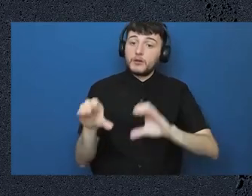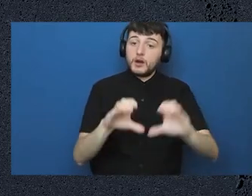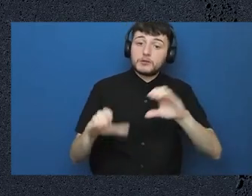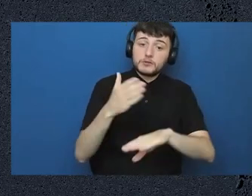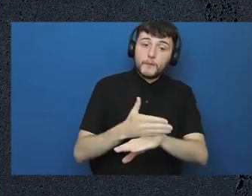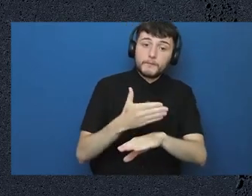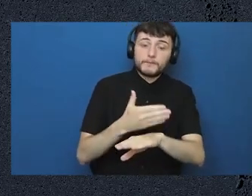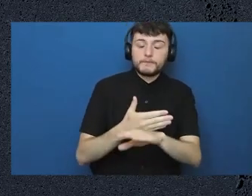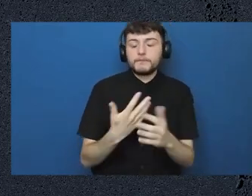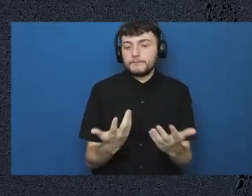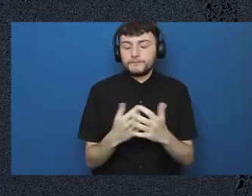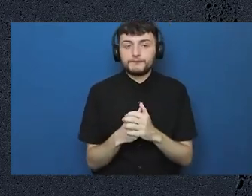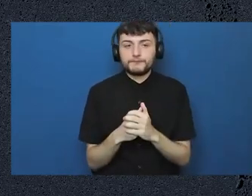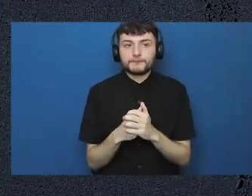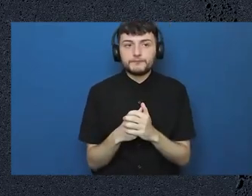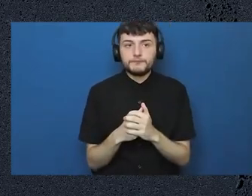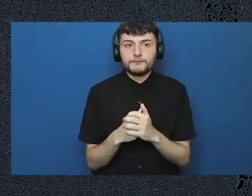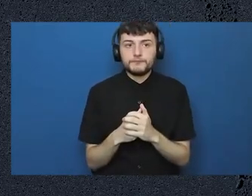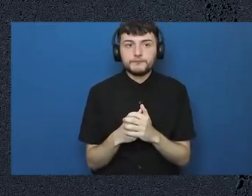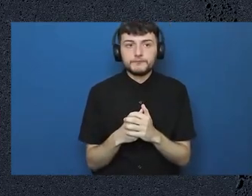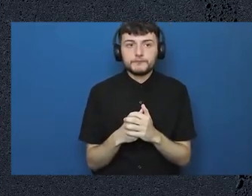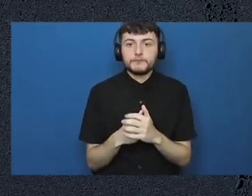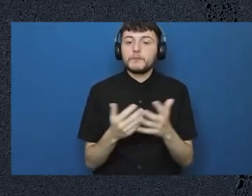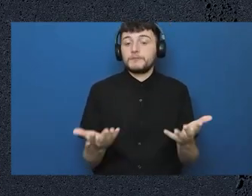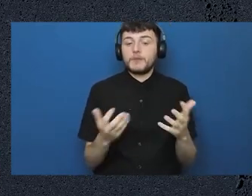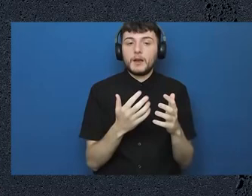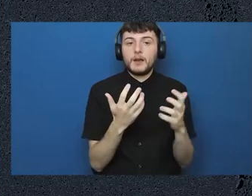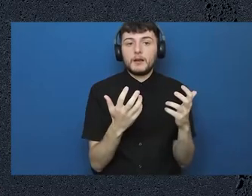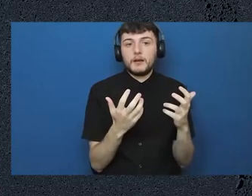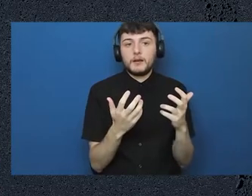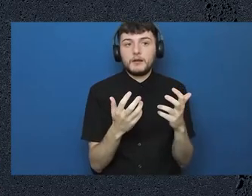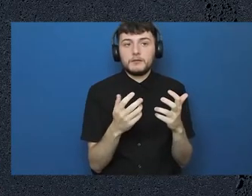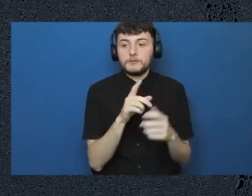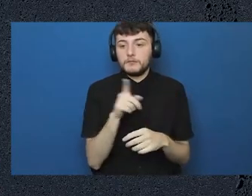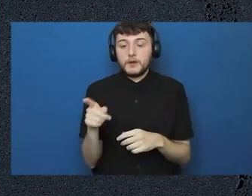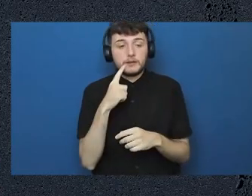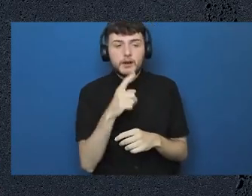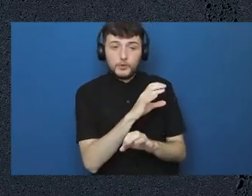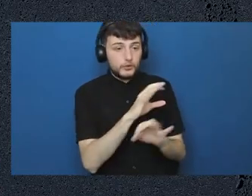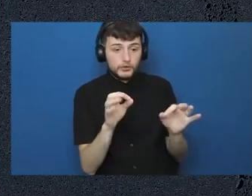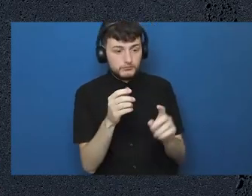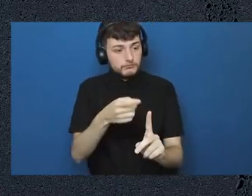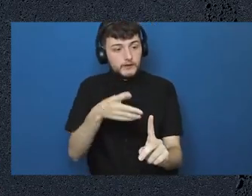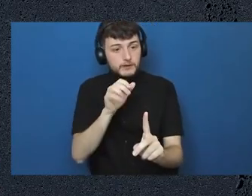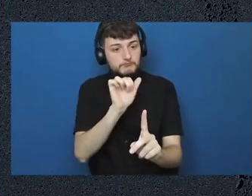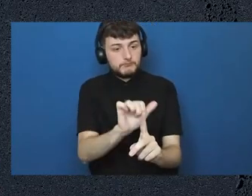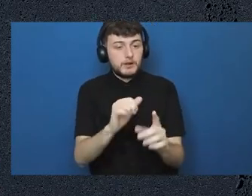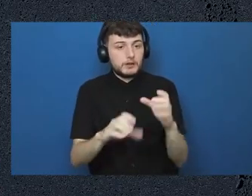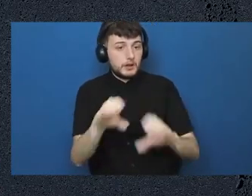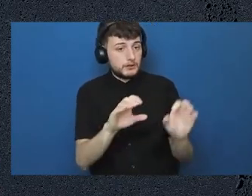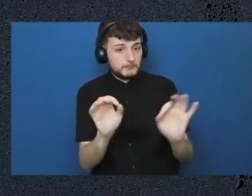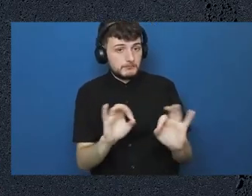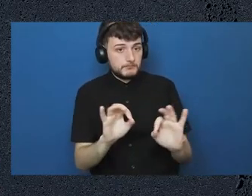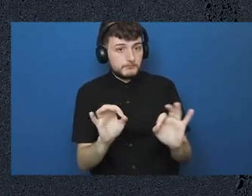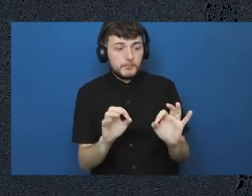jobs. And so women just... Which aren't unique to science, I have to say. They aren't. These are just